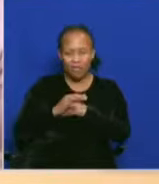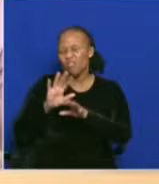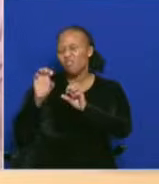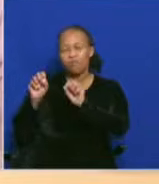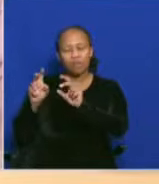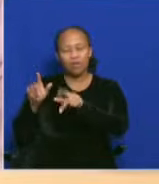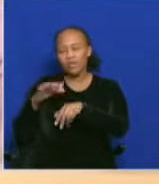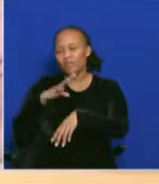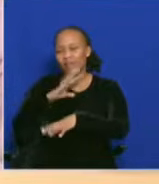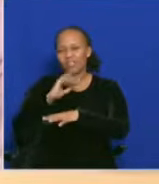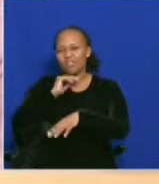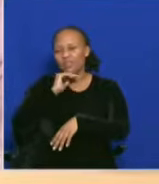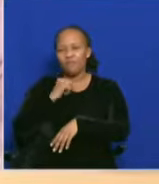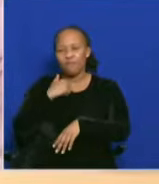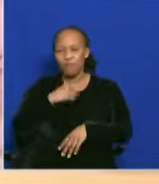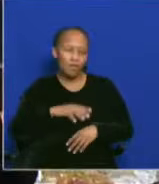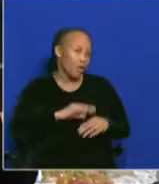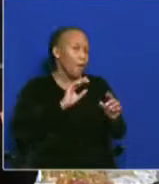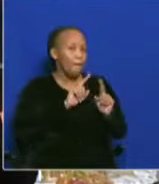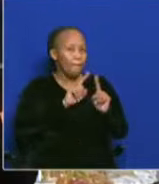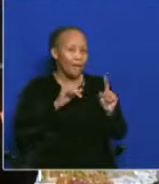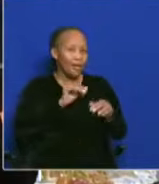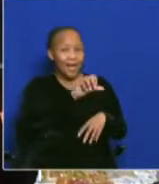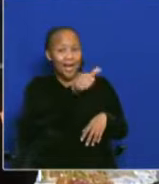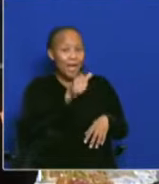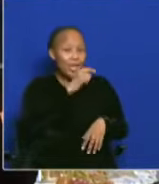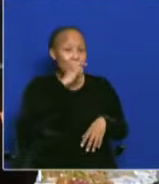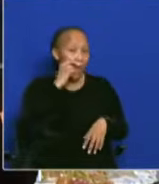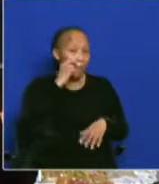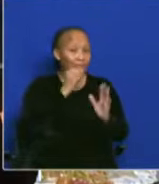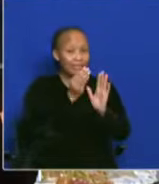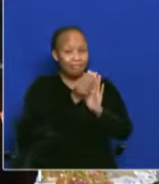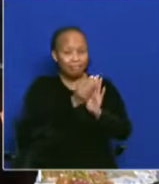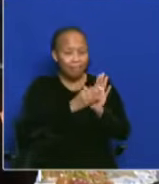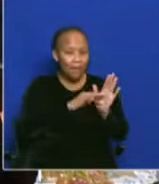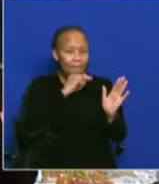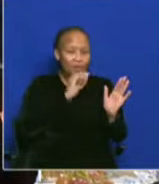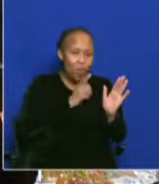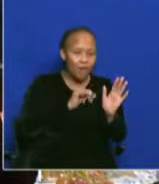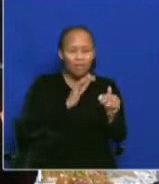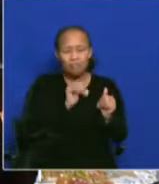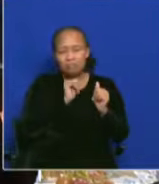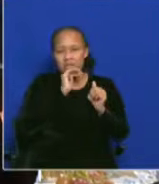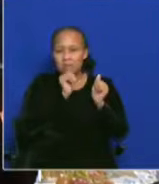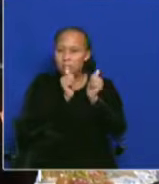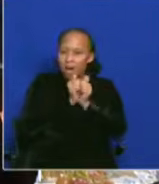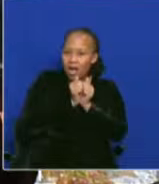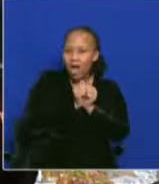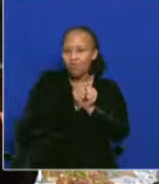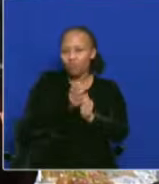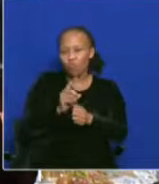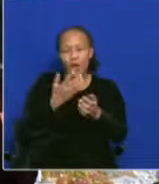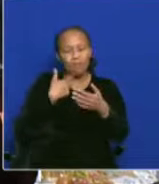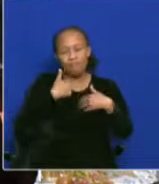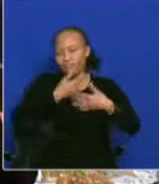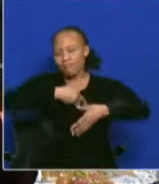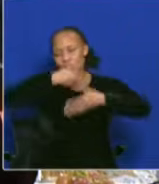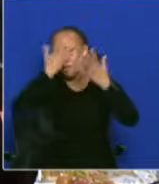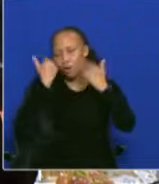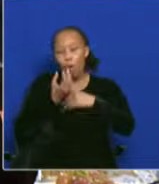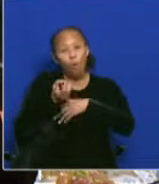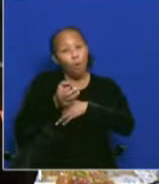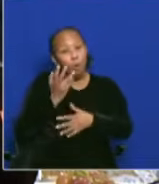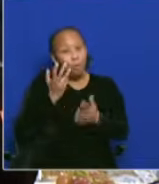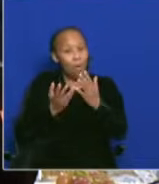exactly what the meaning of the other names are, whether they are partners or... or whether it's related to something else. And so